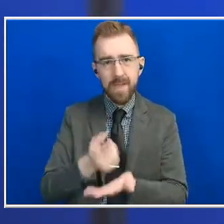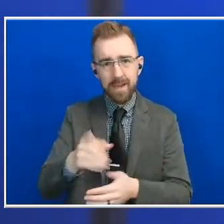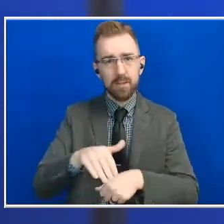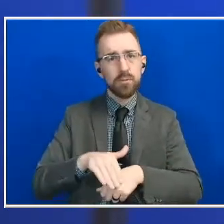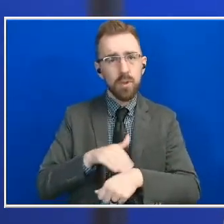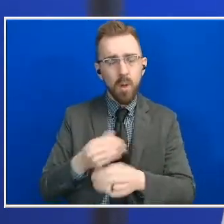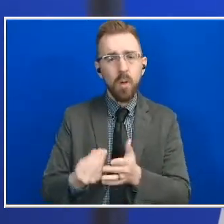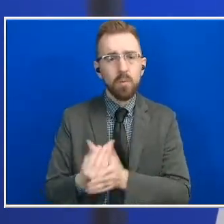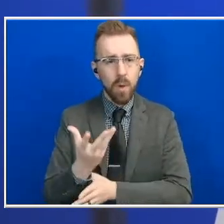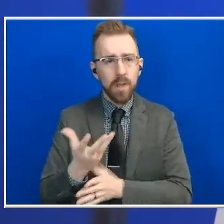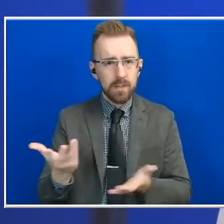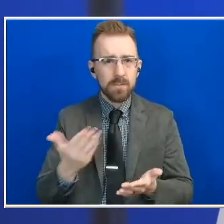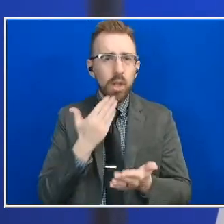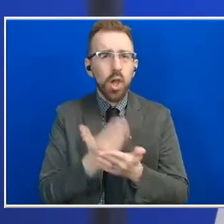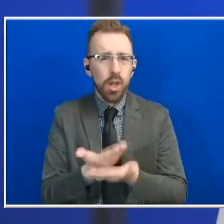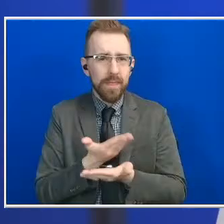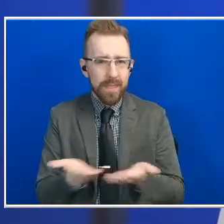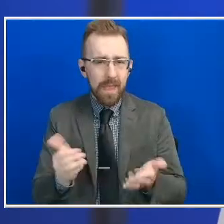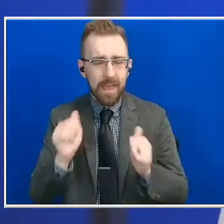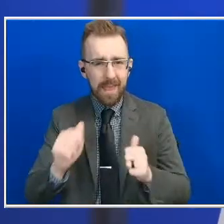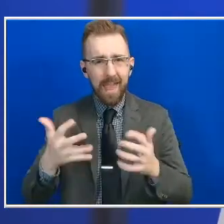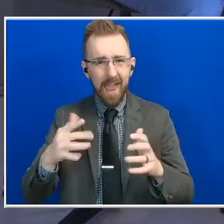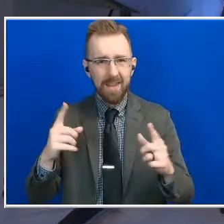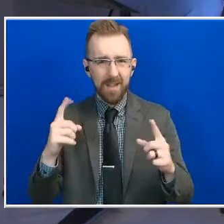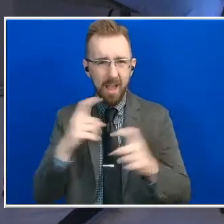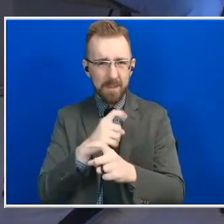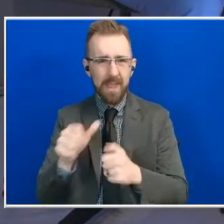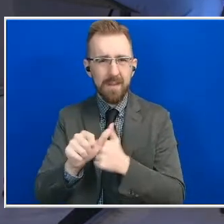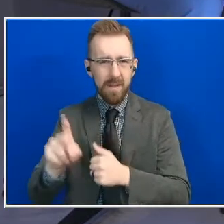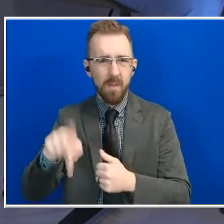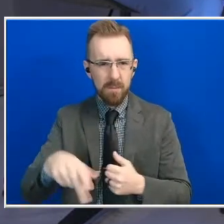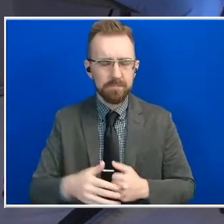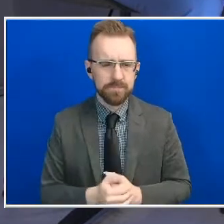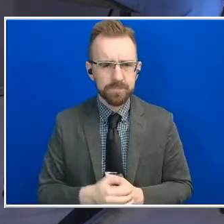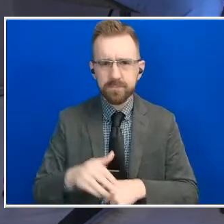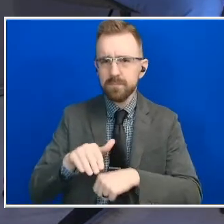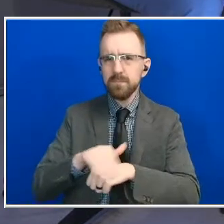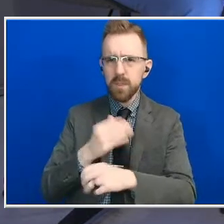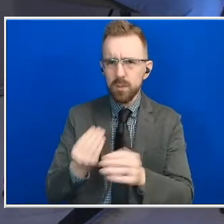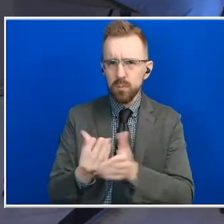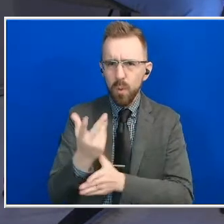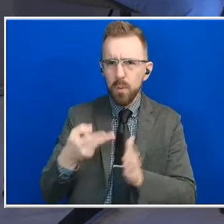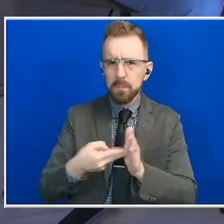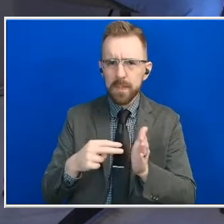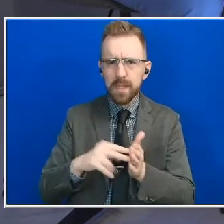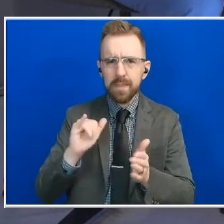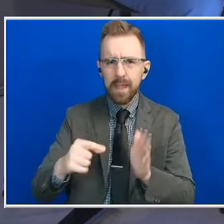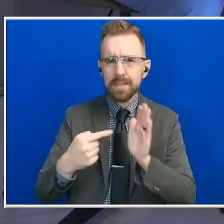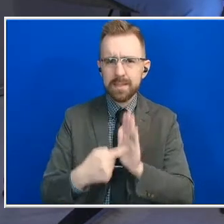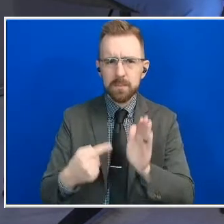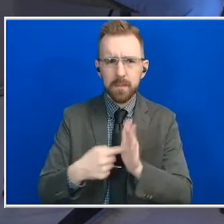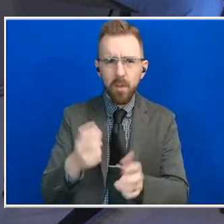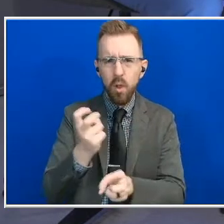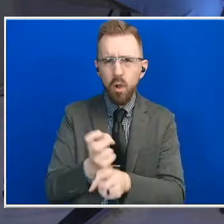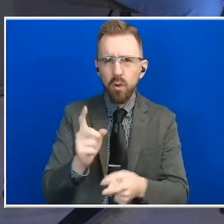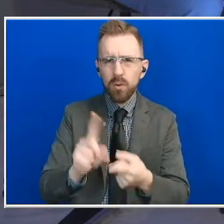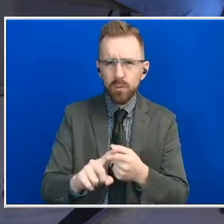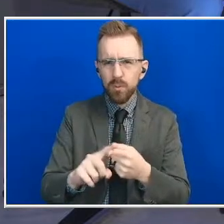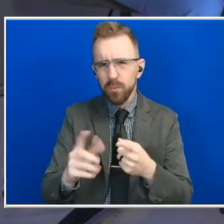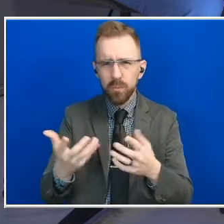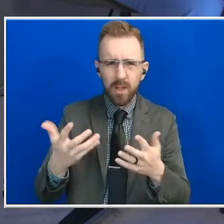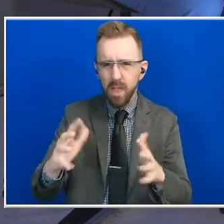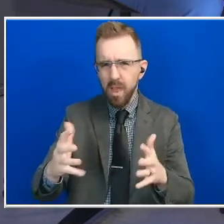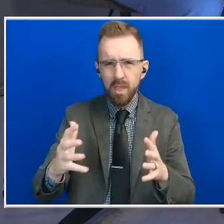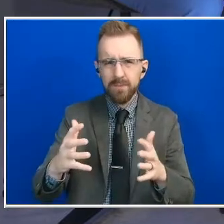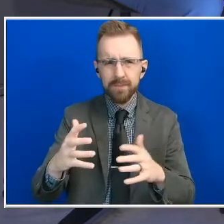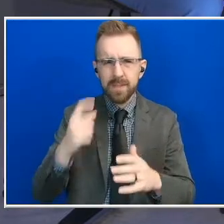good thing, but can kind of complicate follow-up. Does slow growing mean that the symptoms are hard to spot